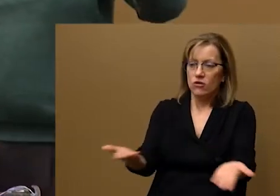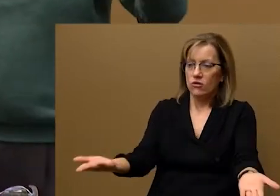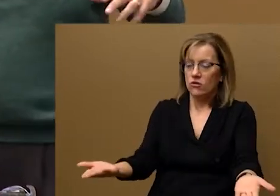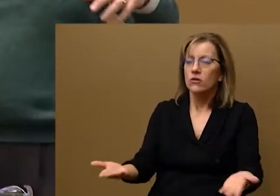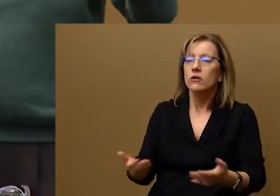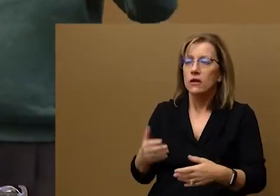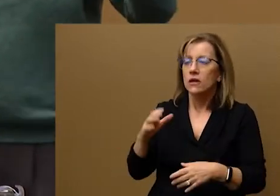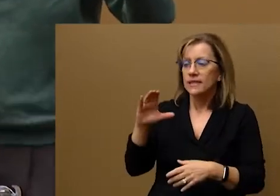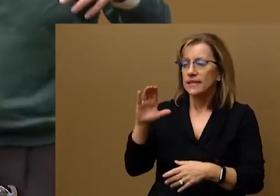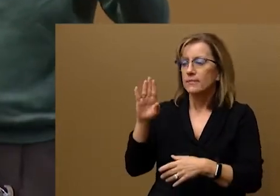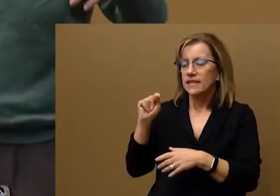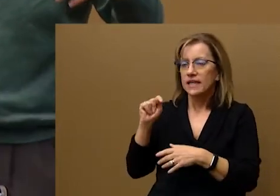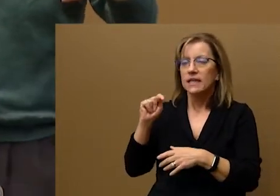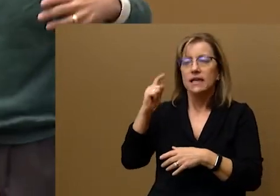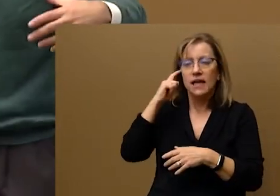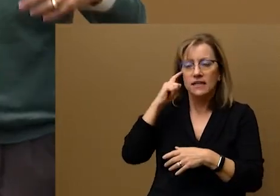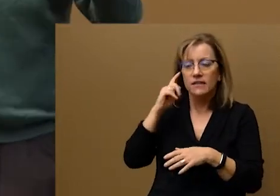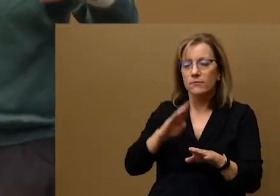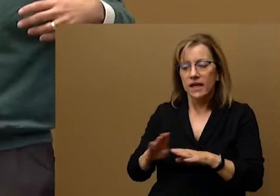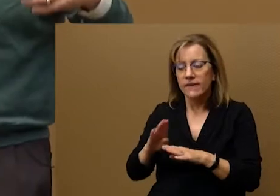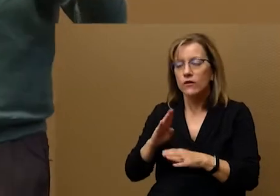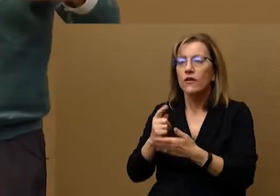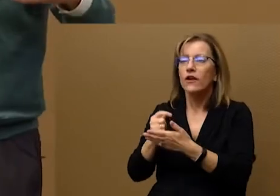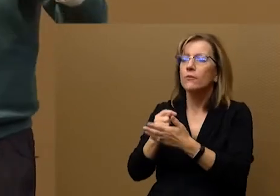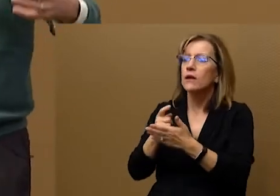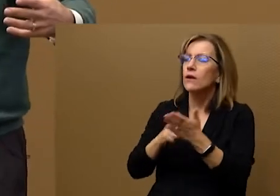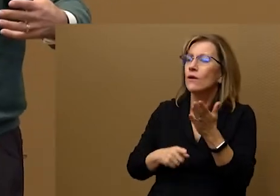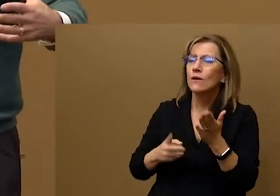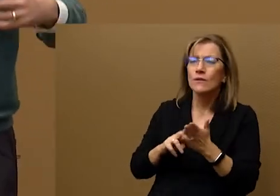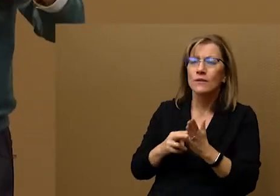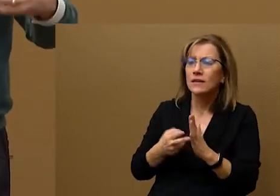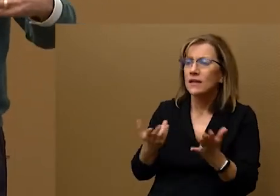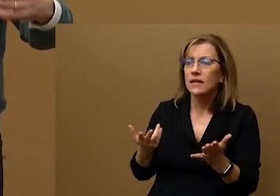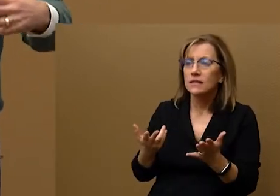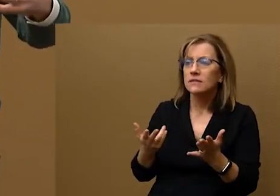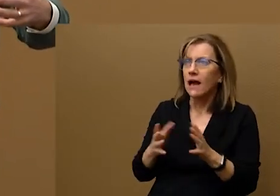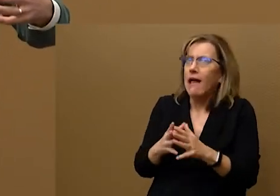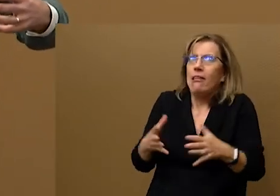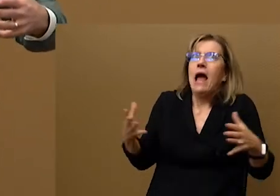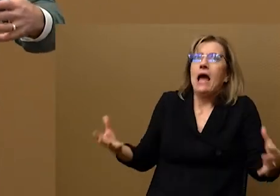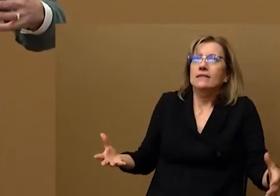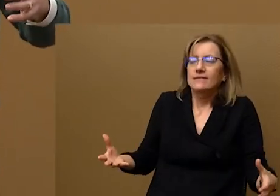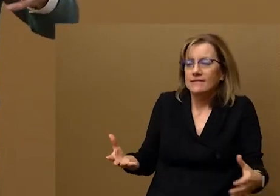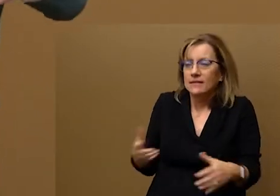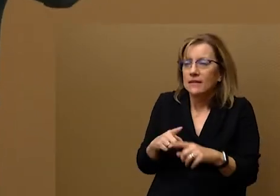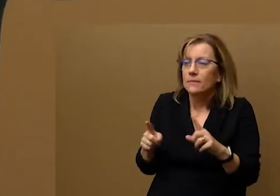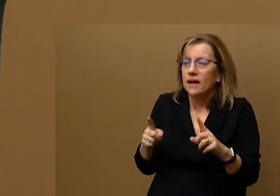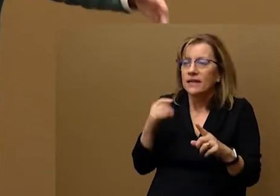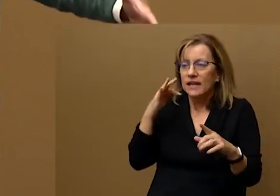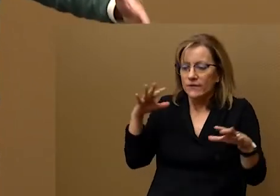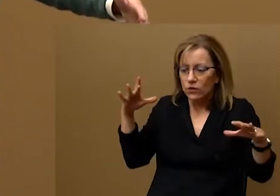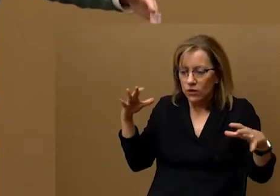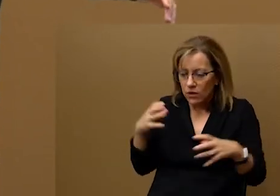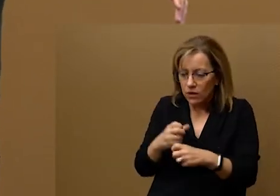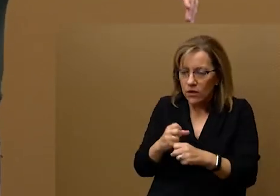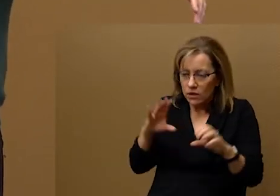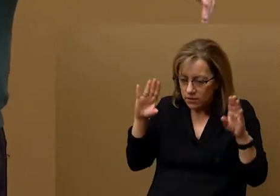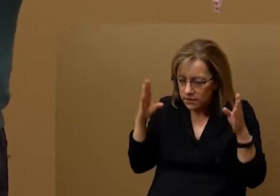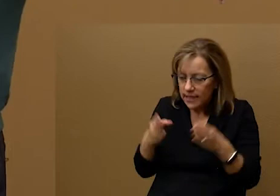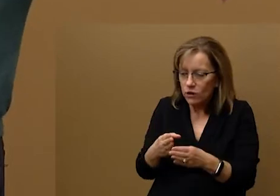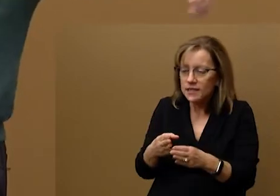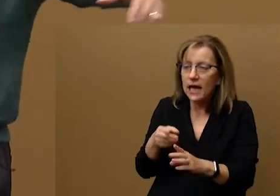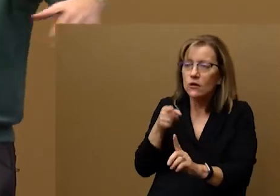in the field of CBT, cognitive behavioral therapy. What is cognitive behavioral therapy? It's a lot. But if you're